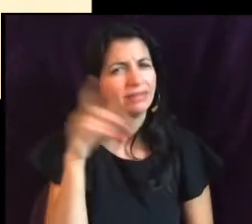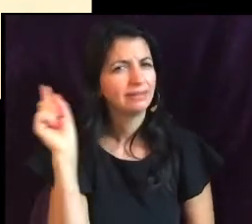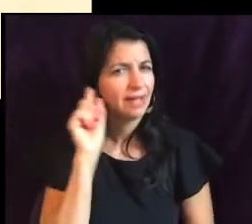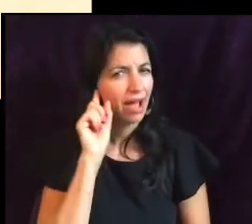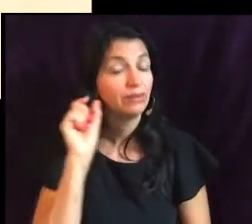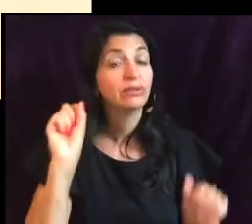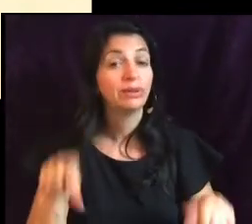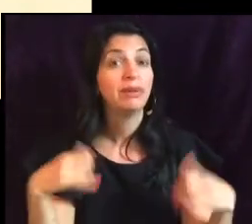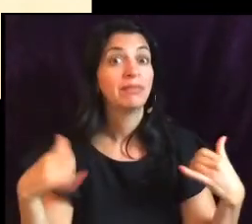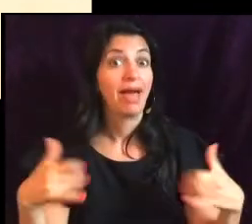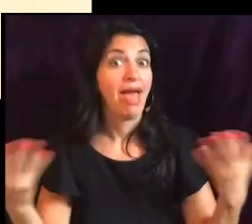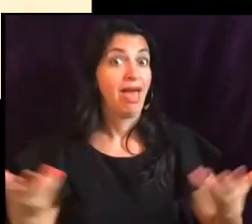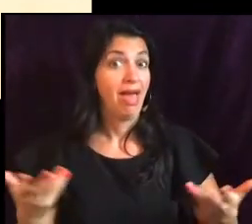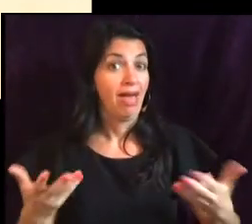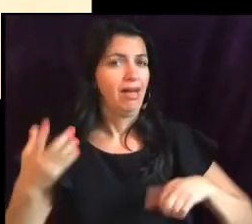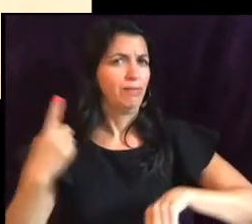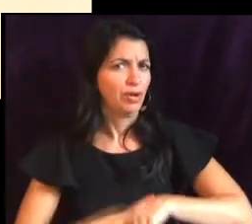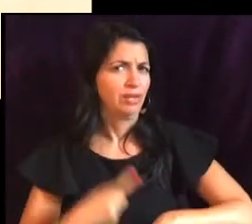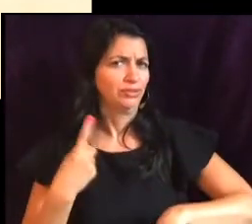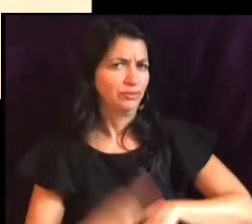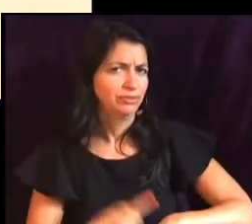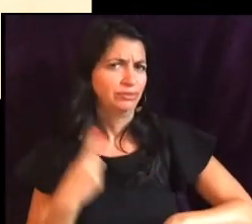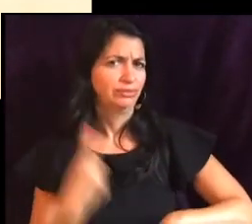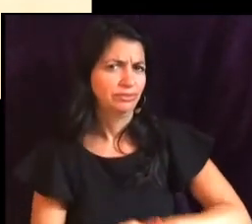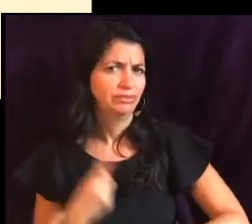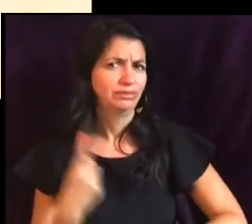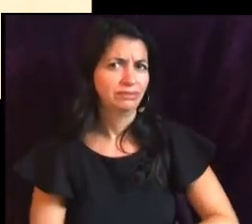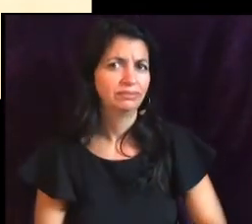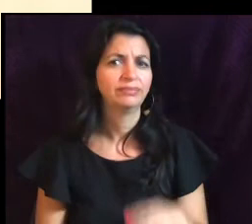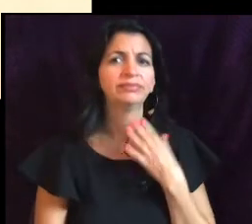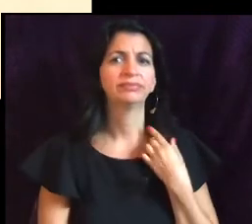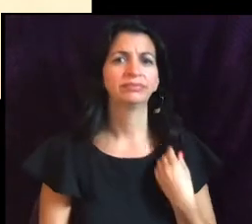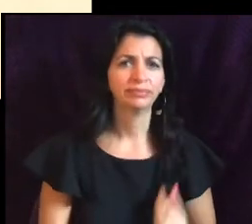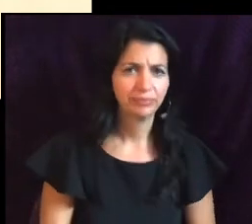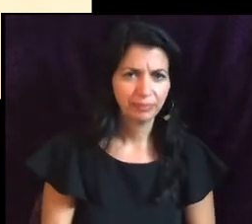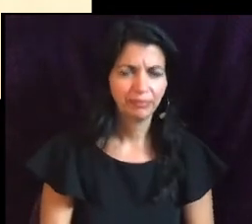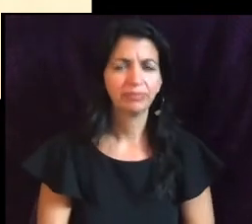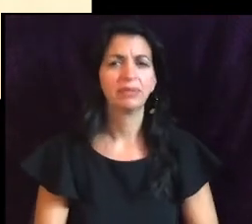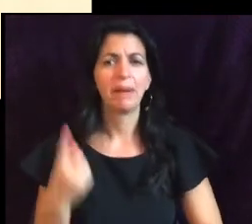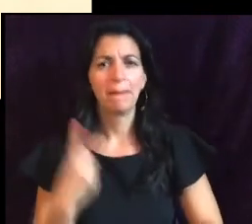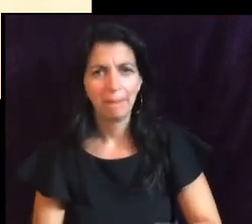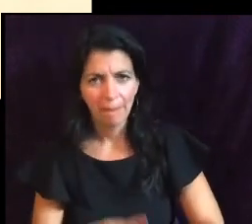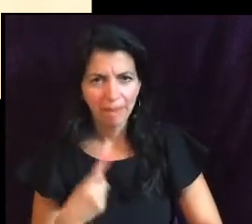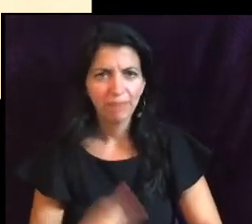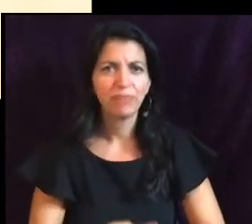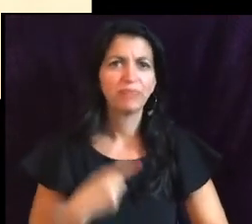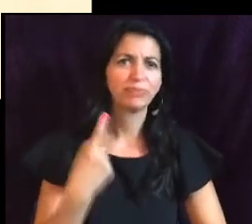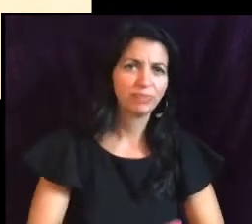if you want. Sometimes you could play percussion.